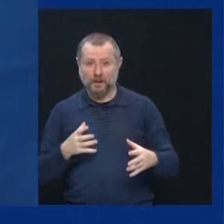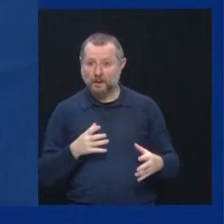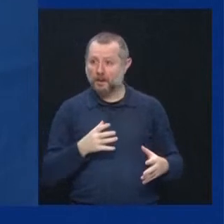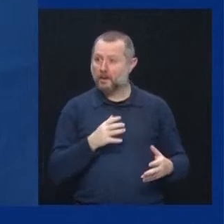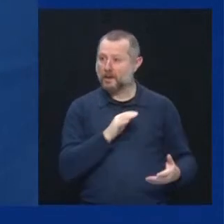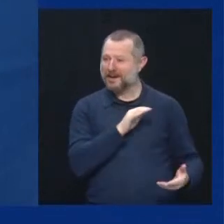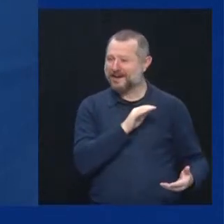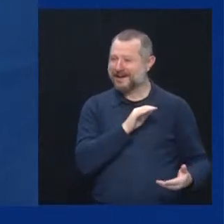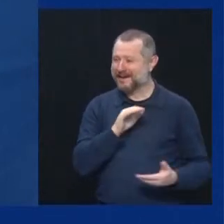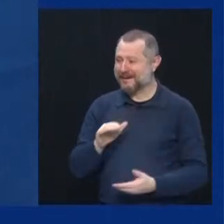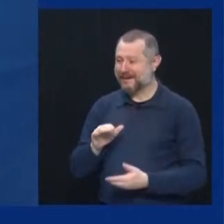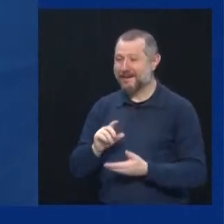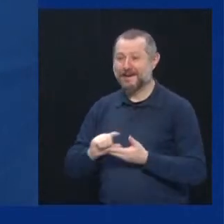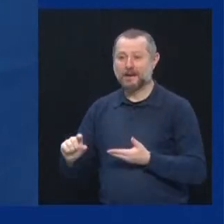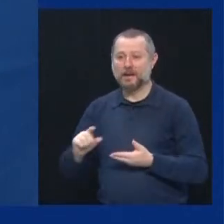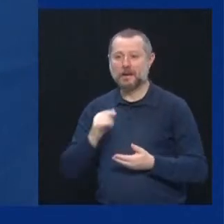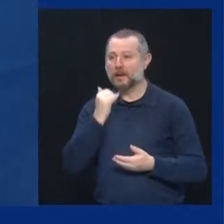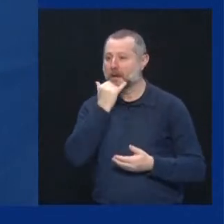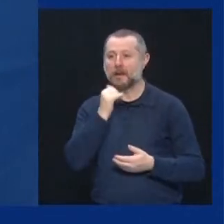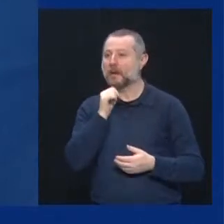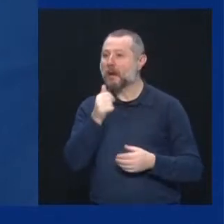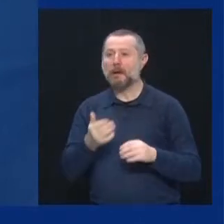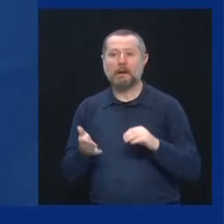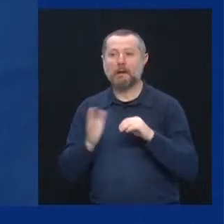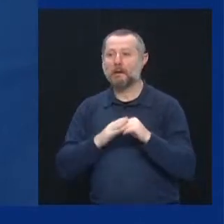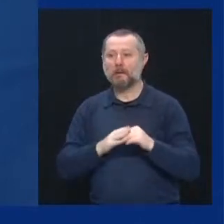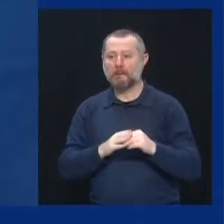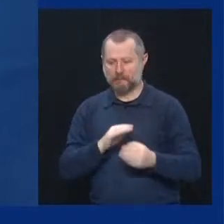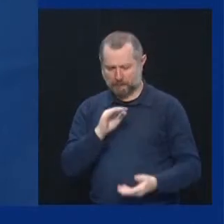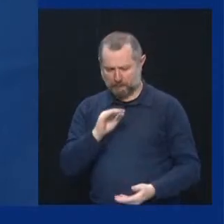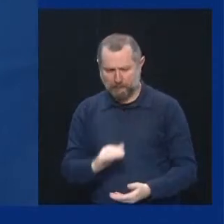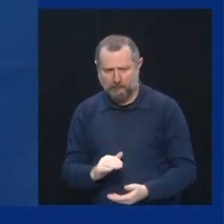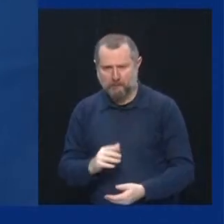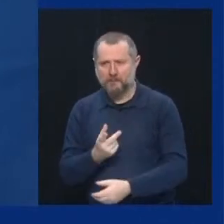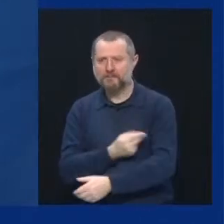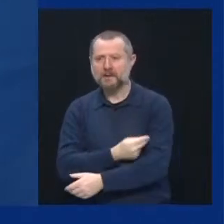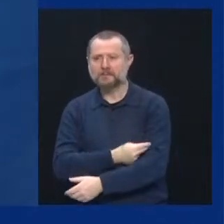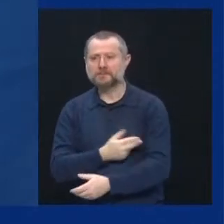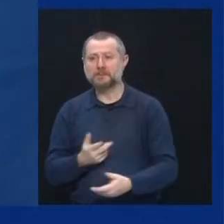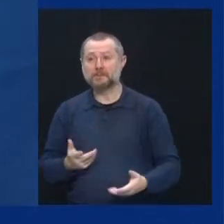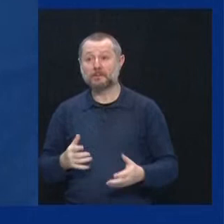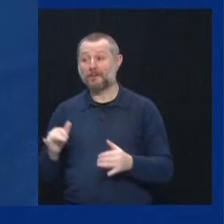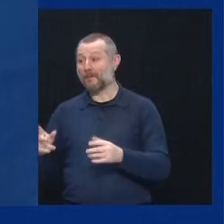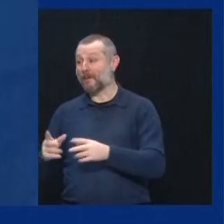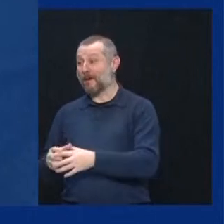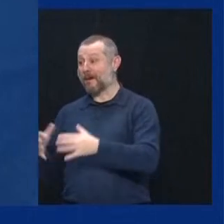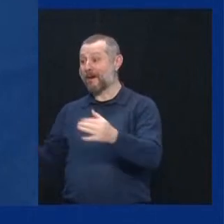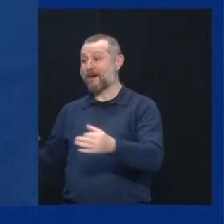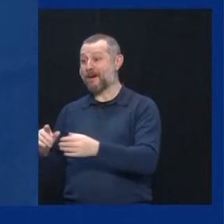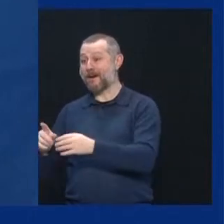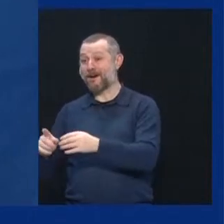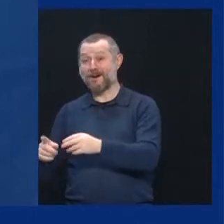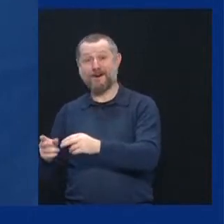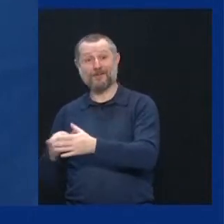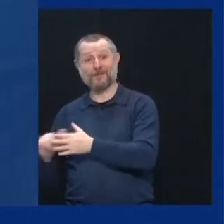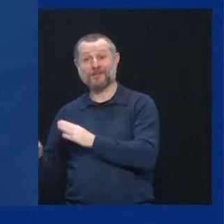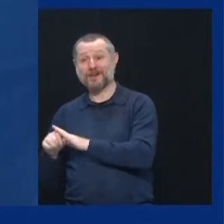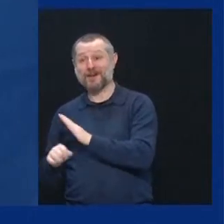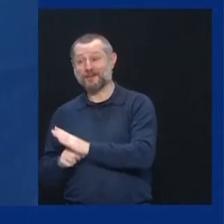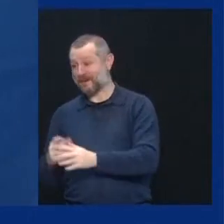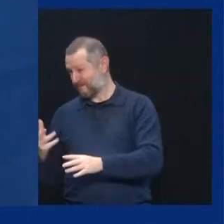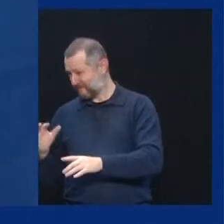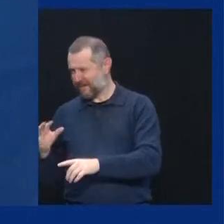happens? He doesn't increase the supply. So now you have 10 million people in New York State